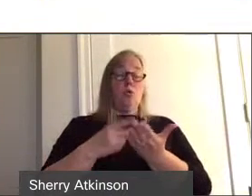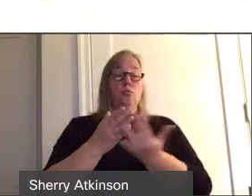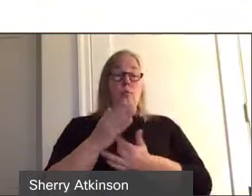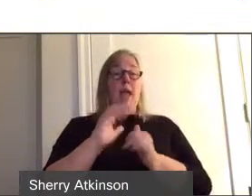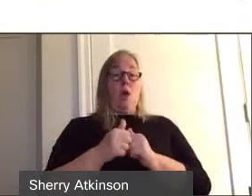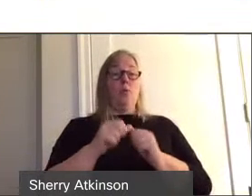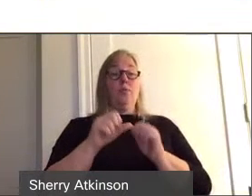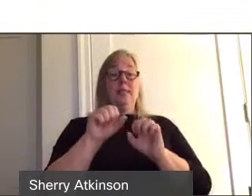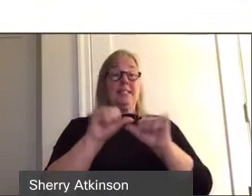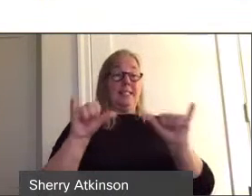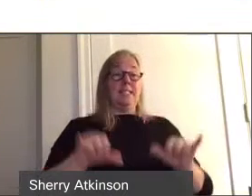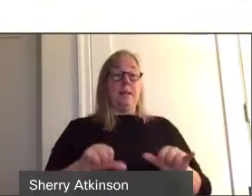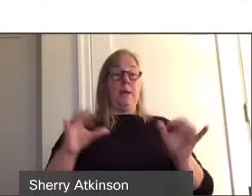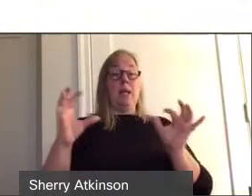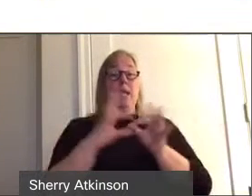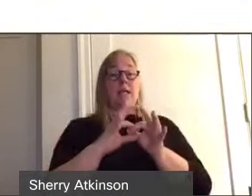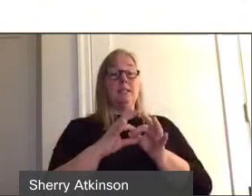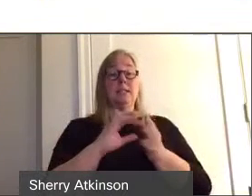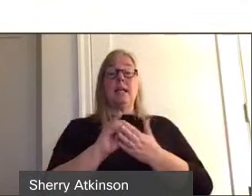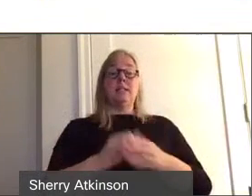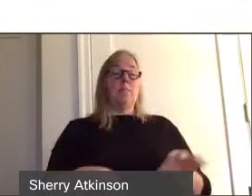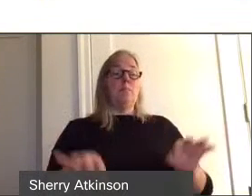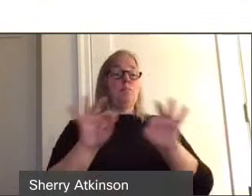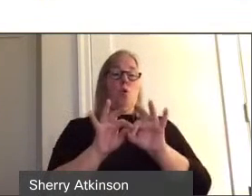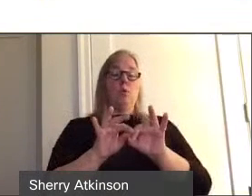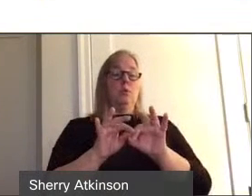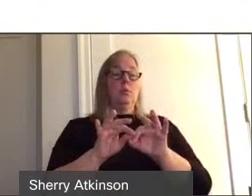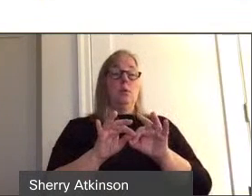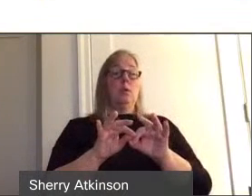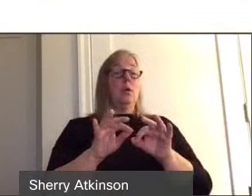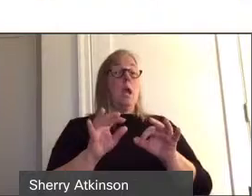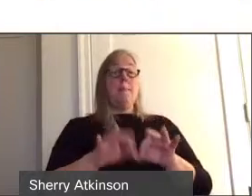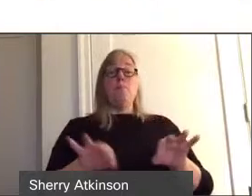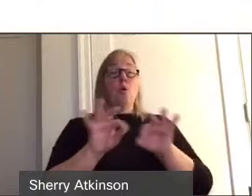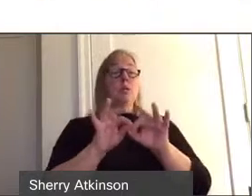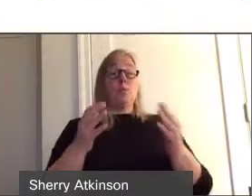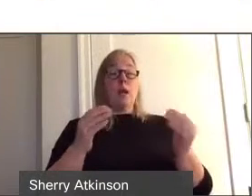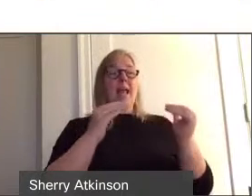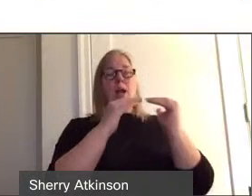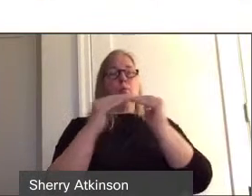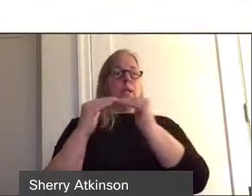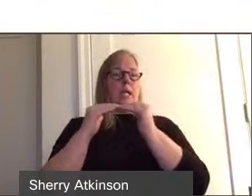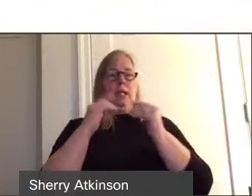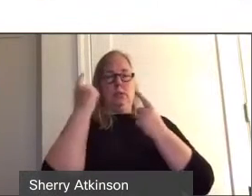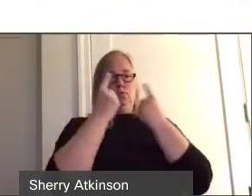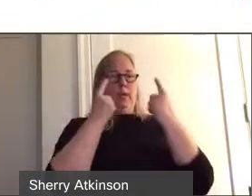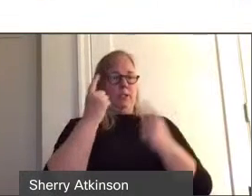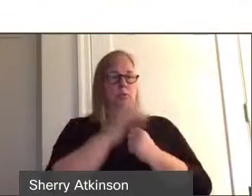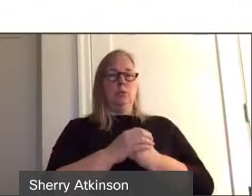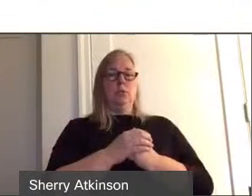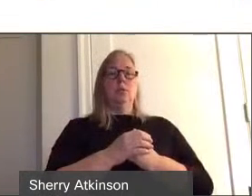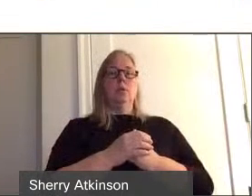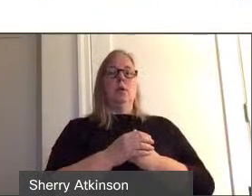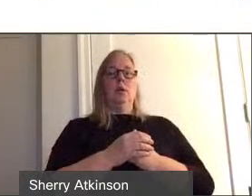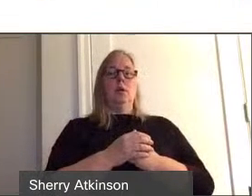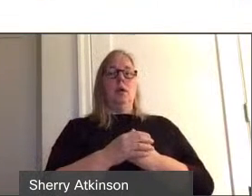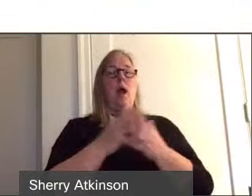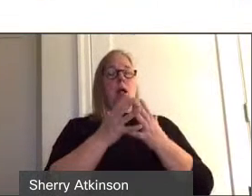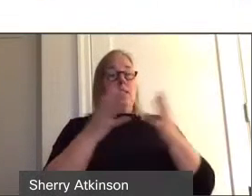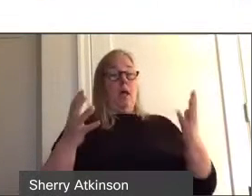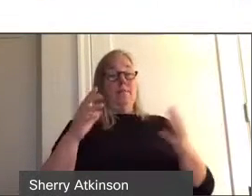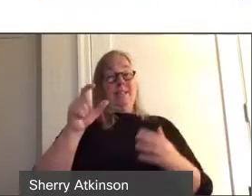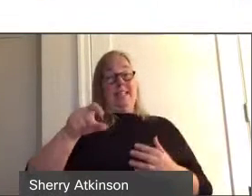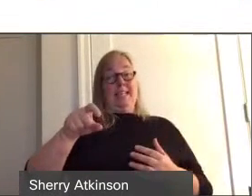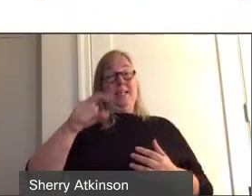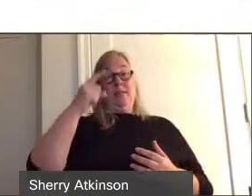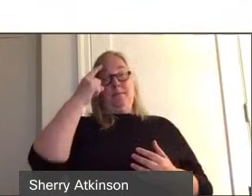is important. Very important is the equity consideration. So a lot of the need